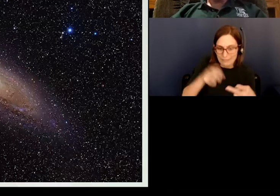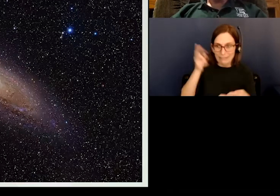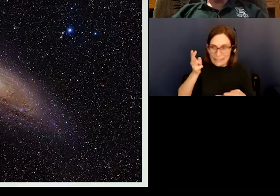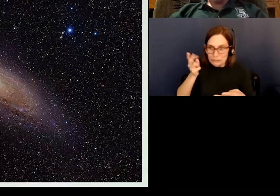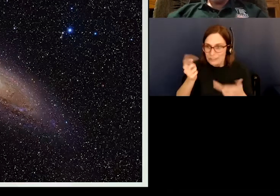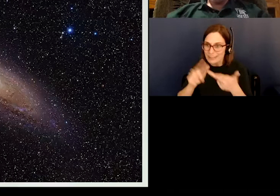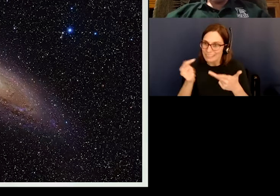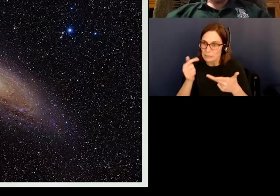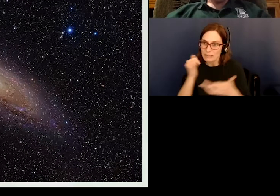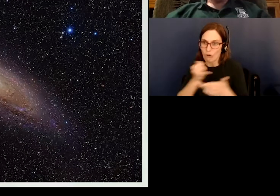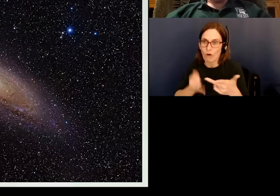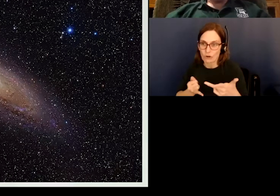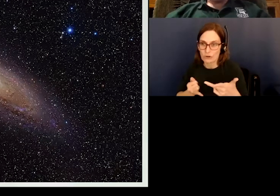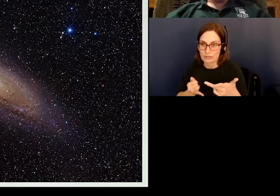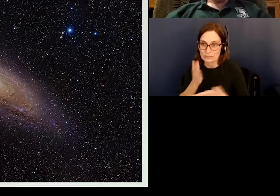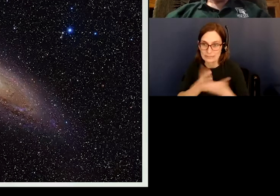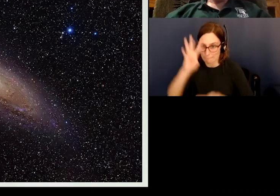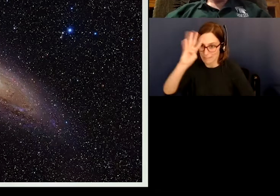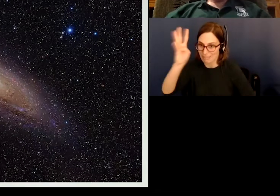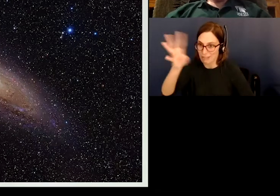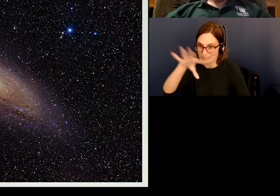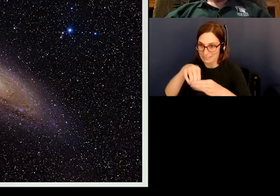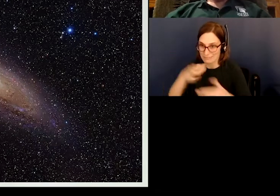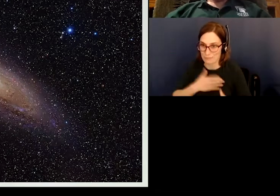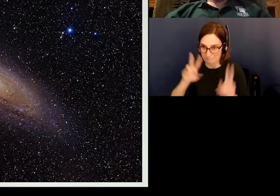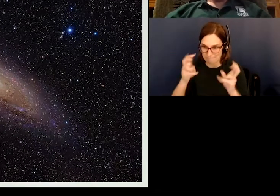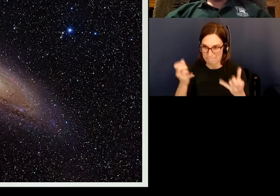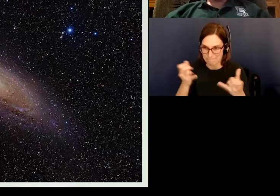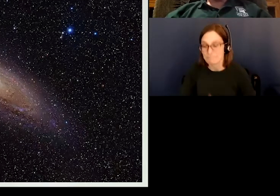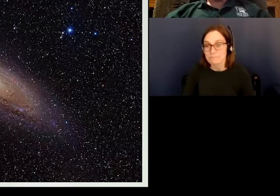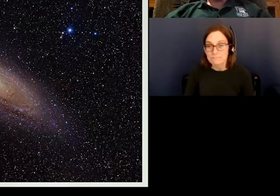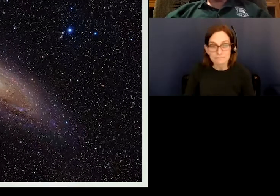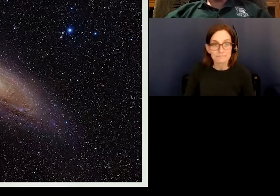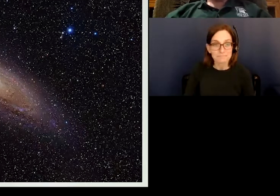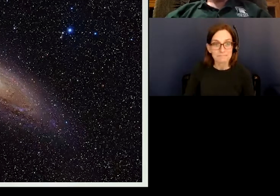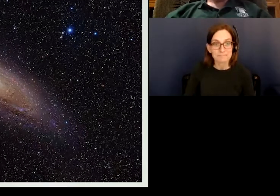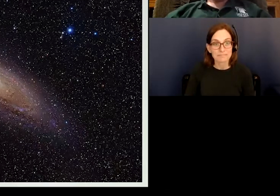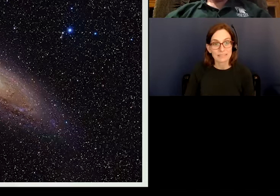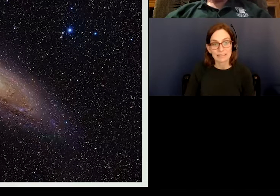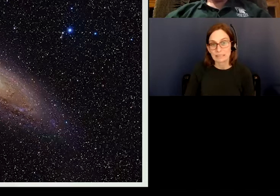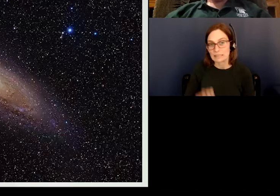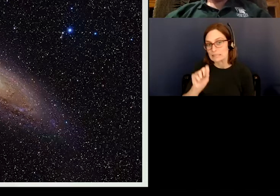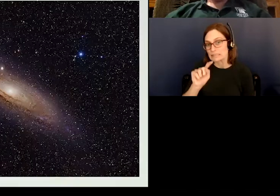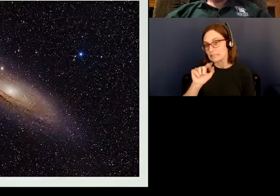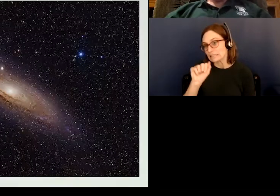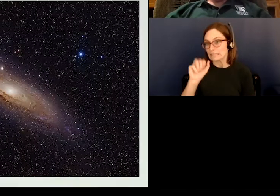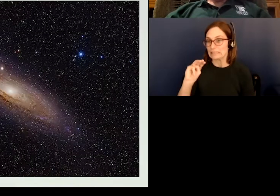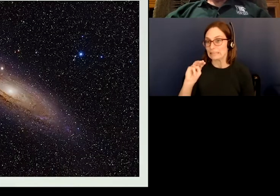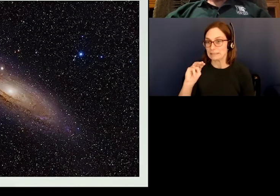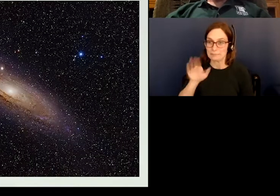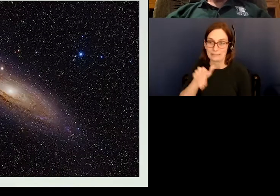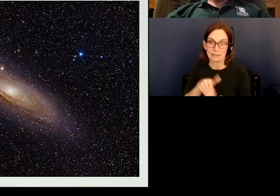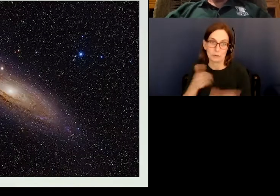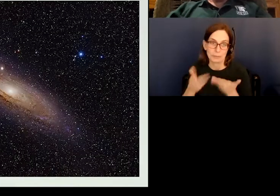there's actually going to be some mythology involved in this. So maybe it's the STEAM Center instead of the STEM Center.